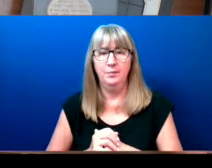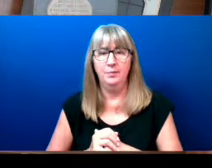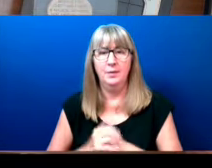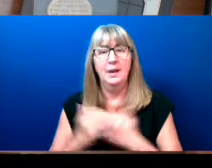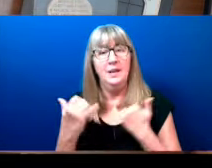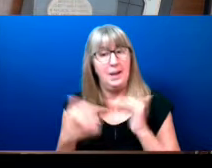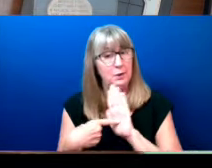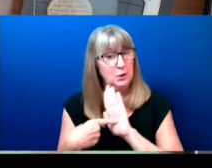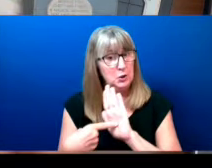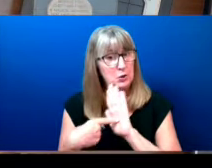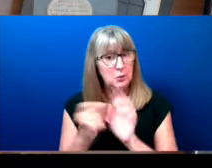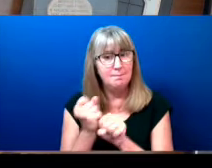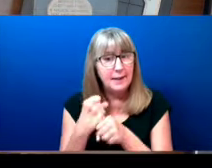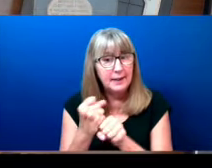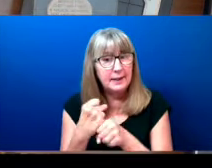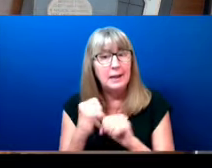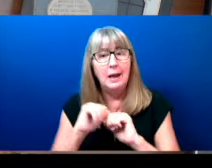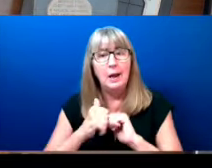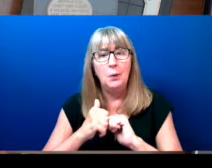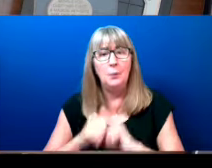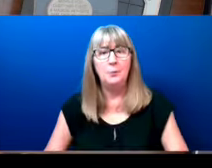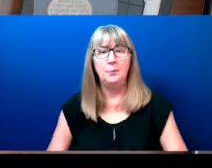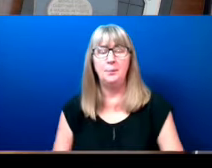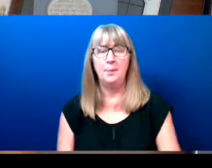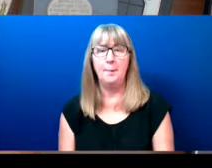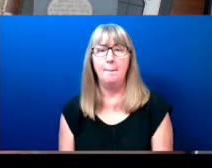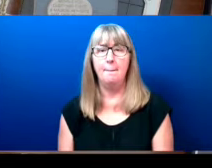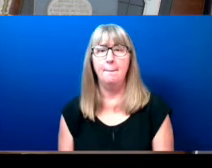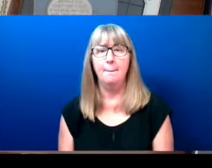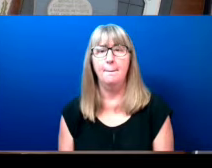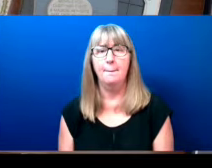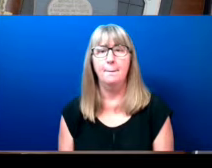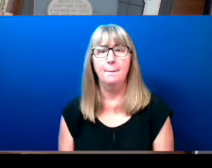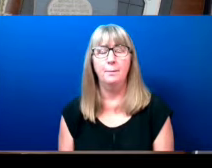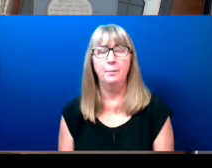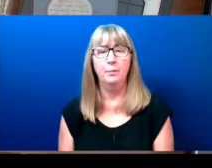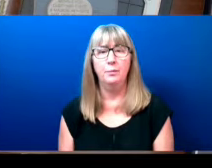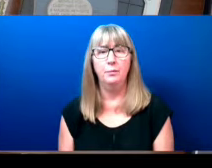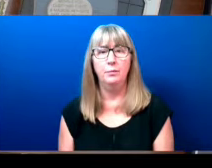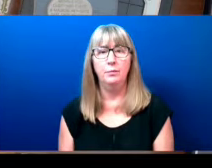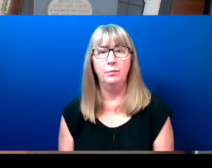you the pieces to make this card.